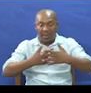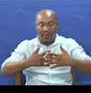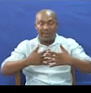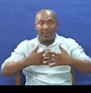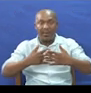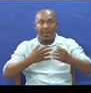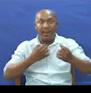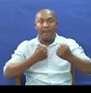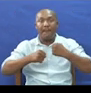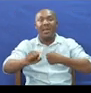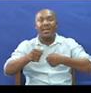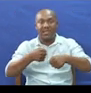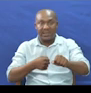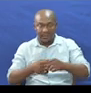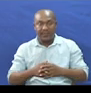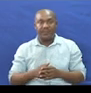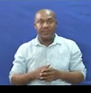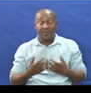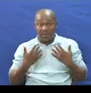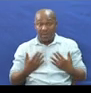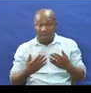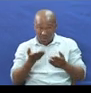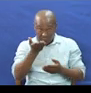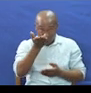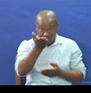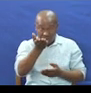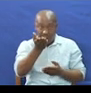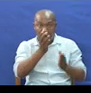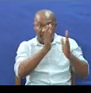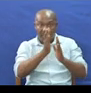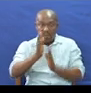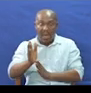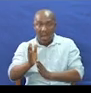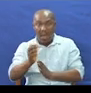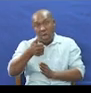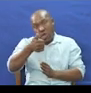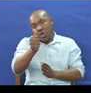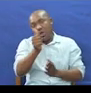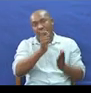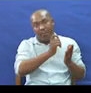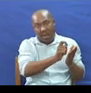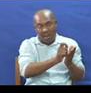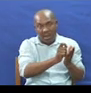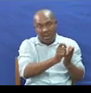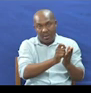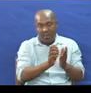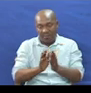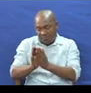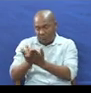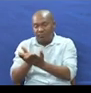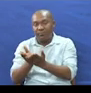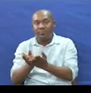Now prepare your pen, an exercise book, sit down